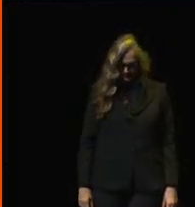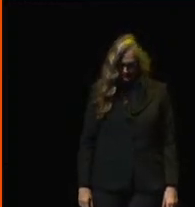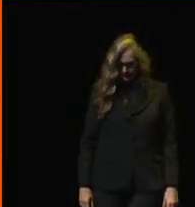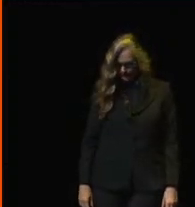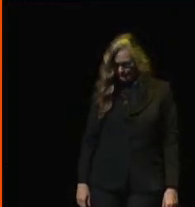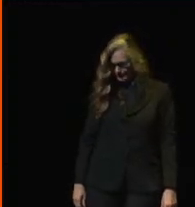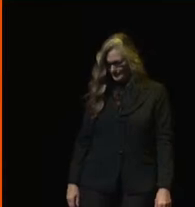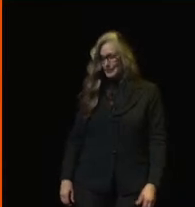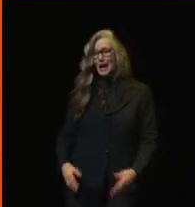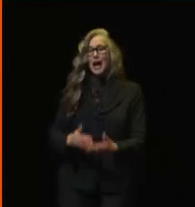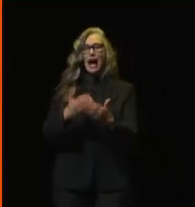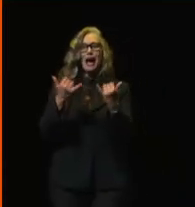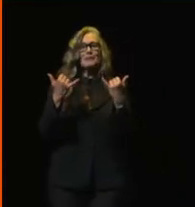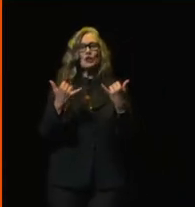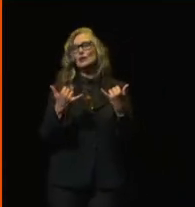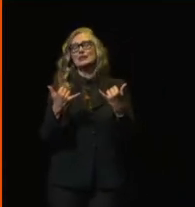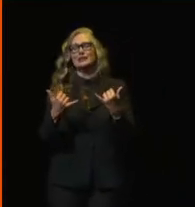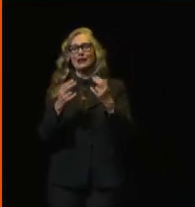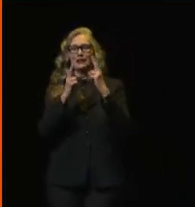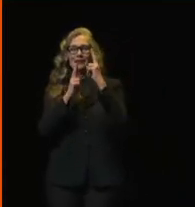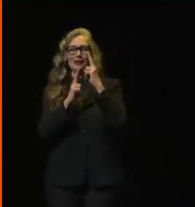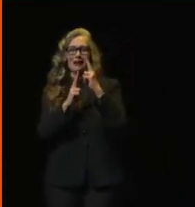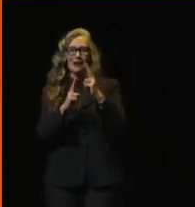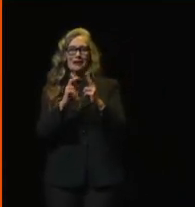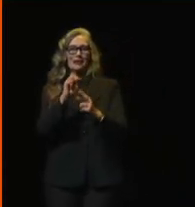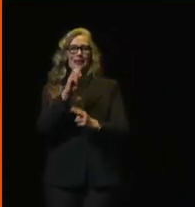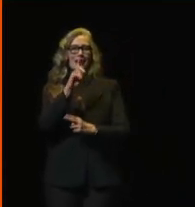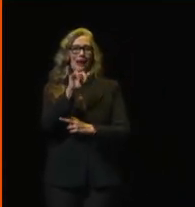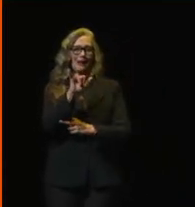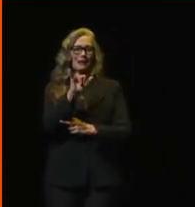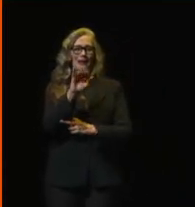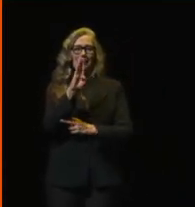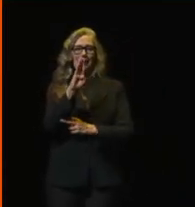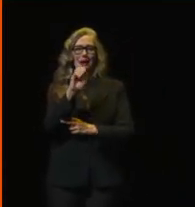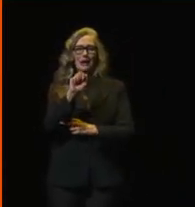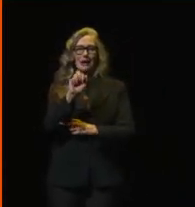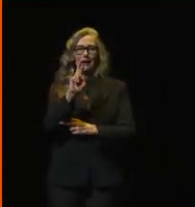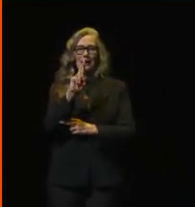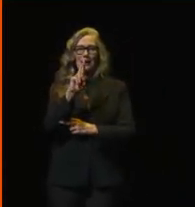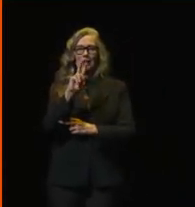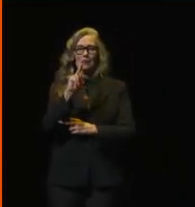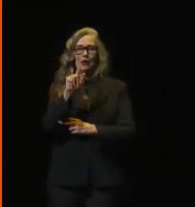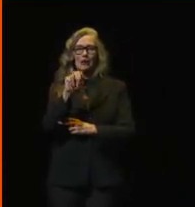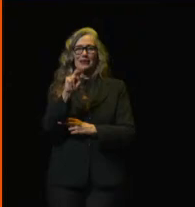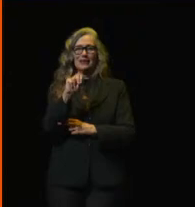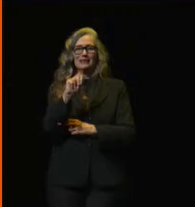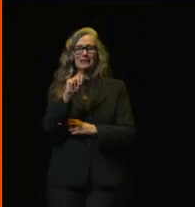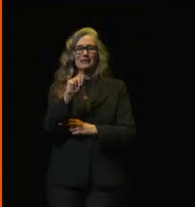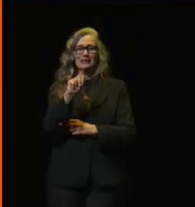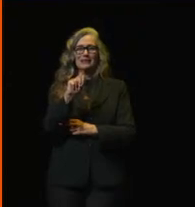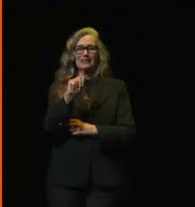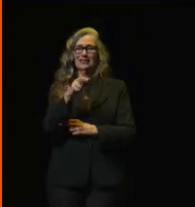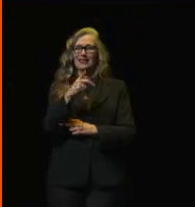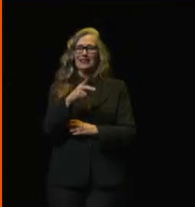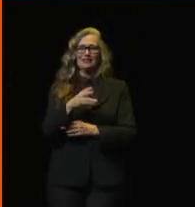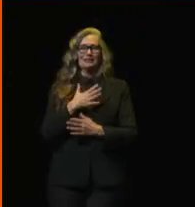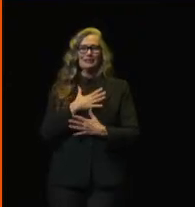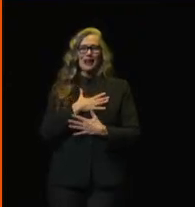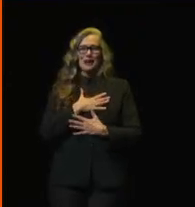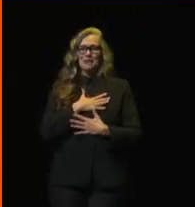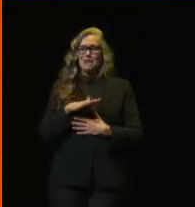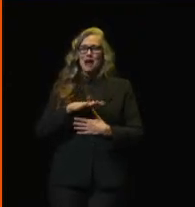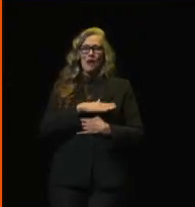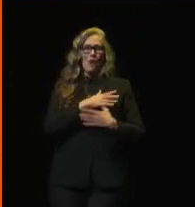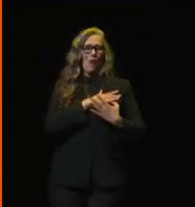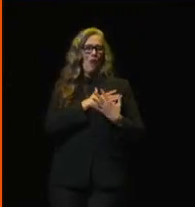I am here today to honor Ady Barkan. I admired Ady with my whole